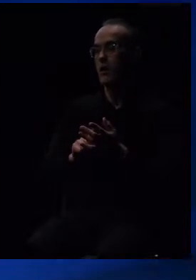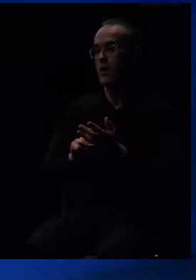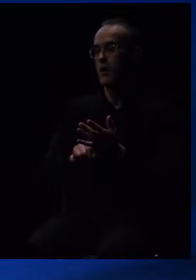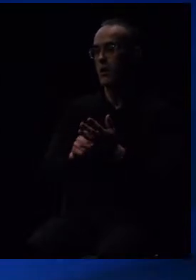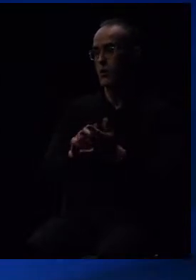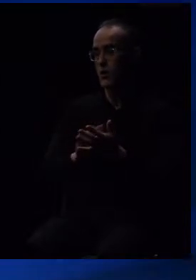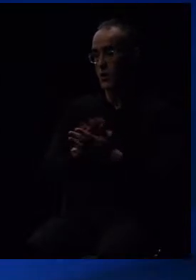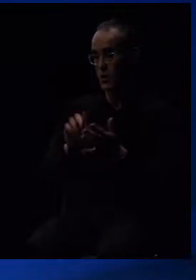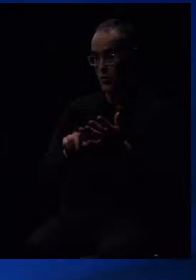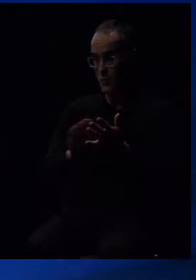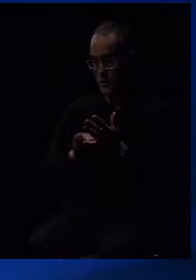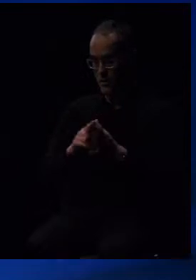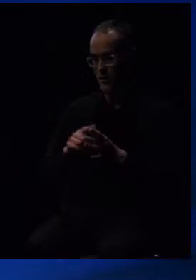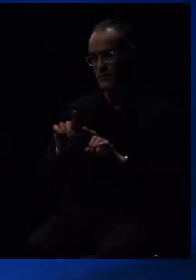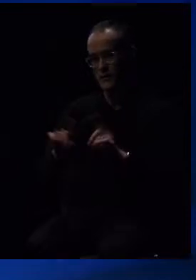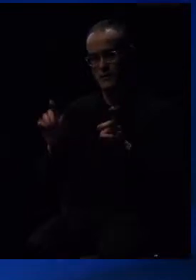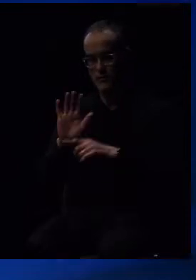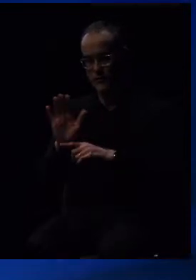other films.